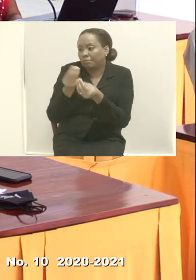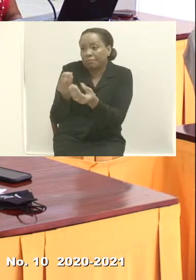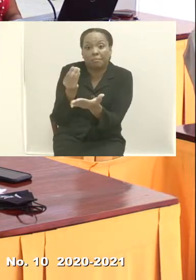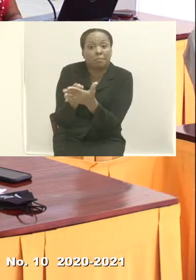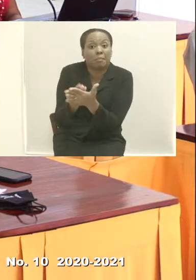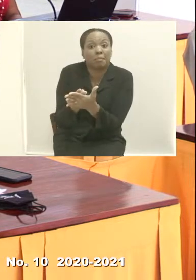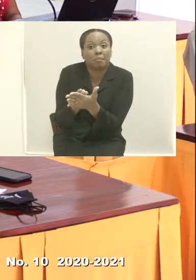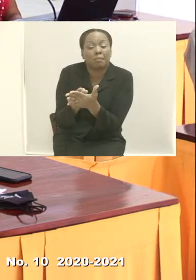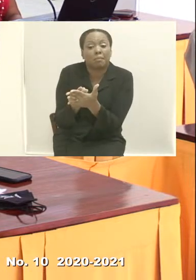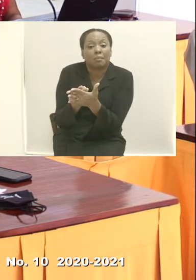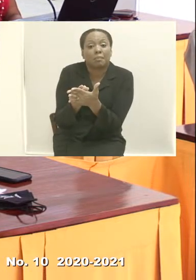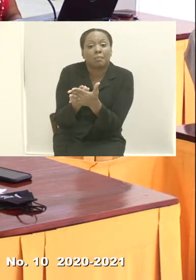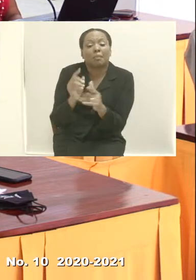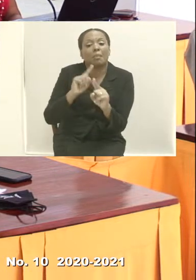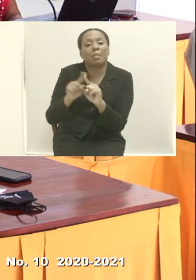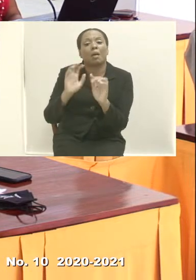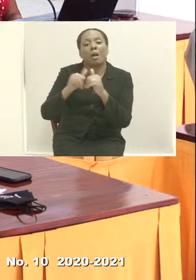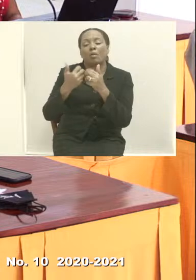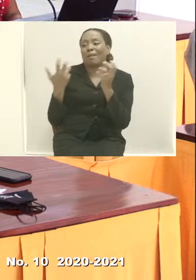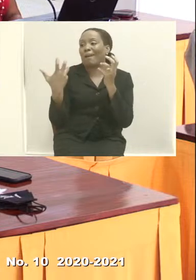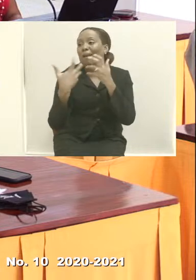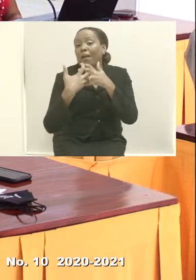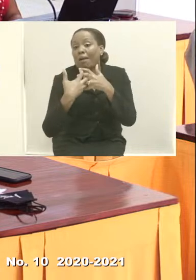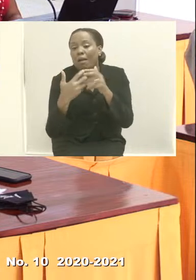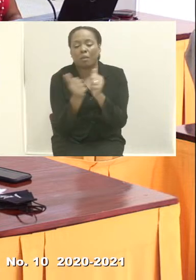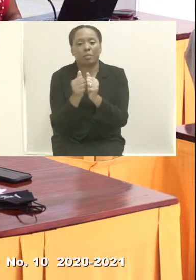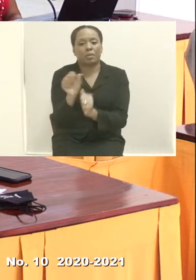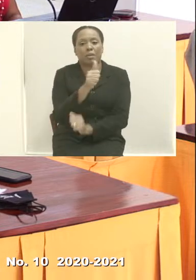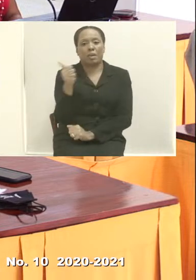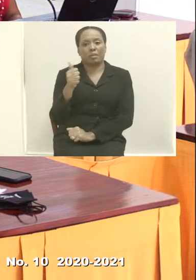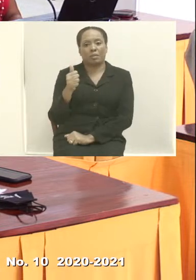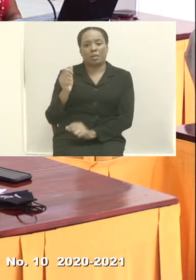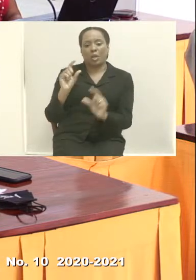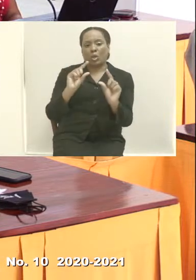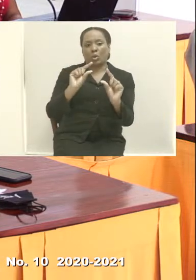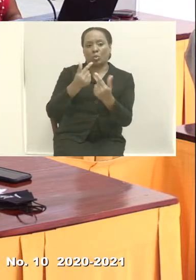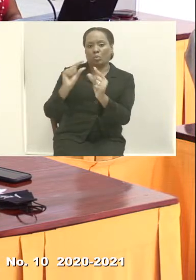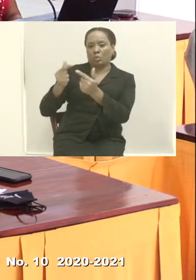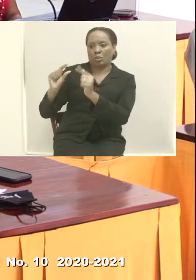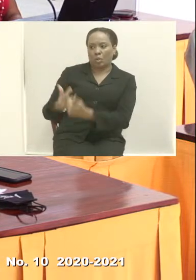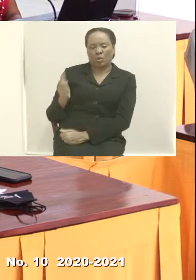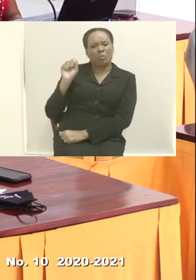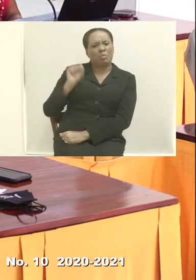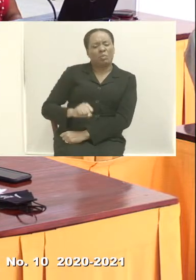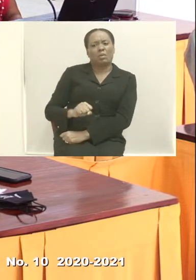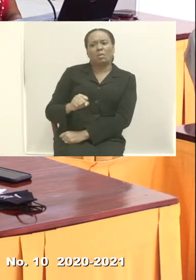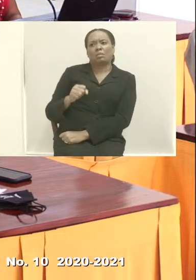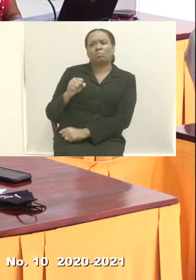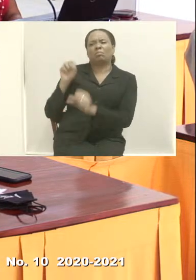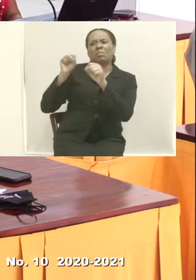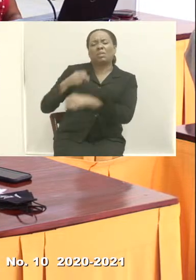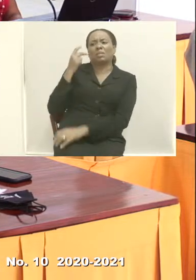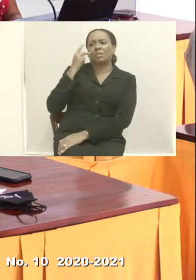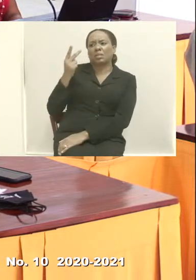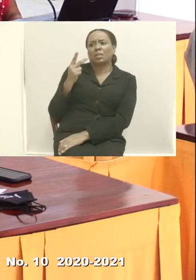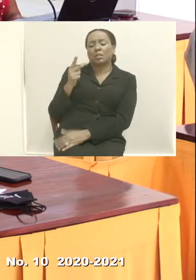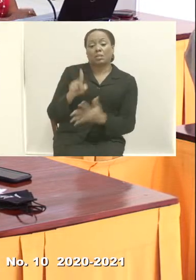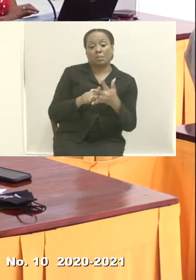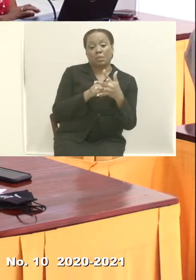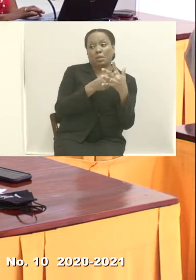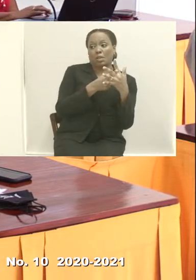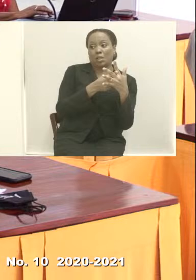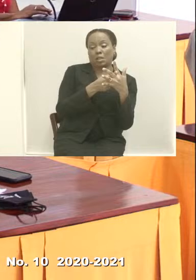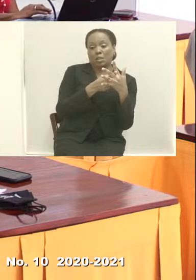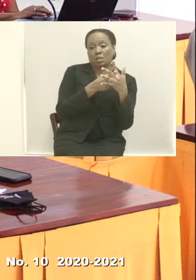to partner with enterprises so that we can monitor almost from the very beginning when you come through our doors and say that